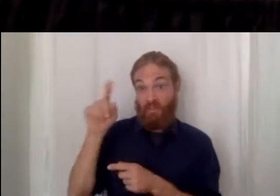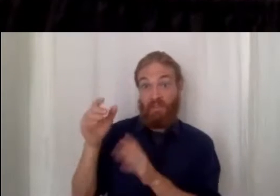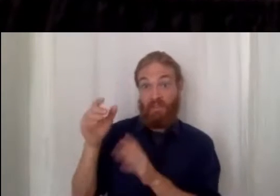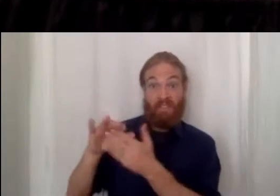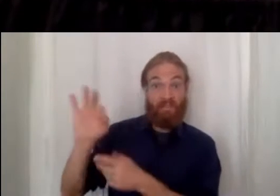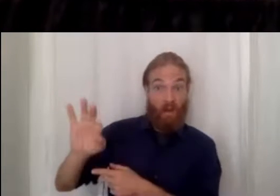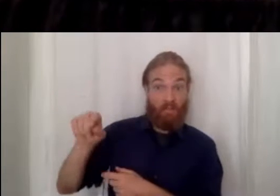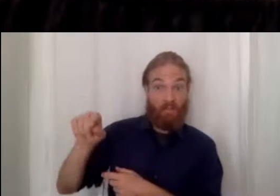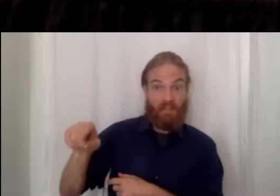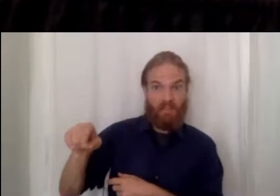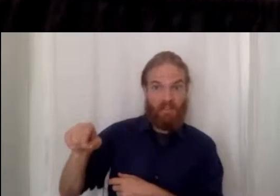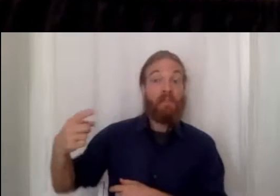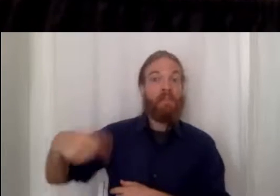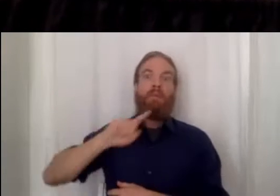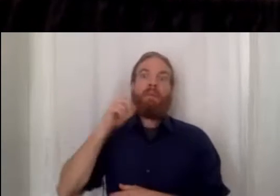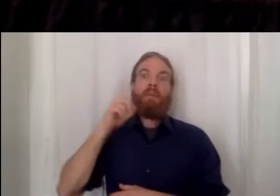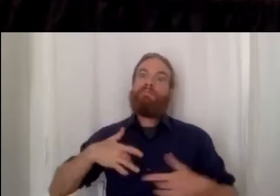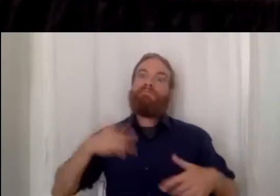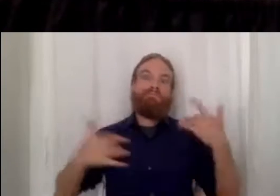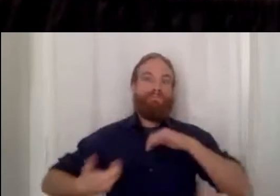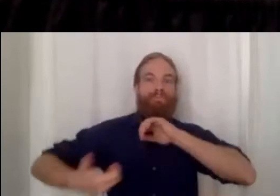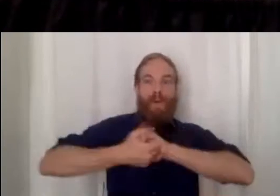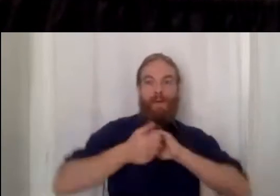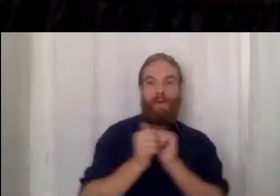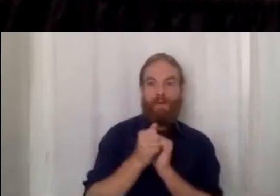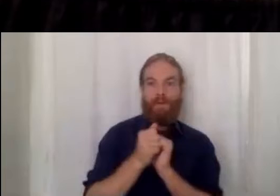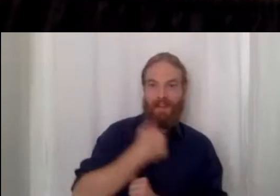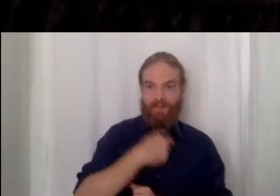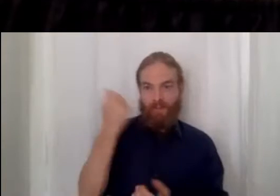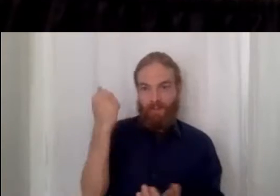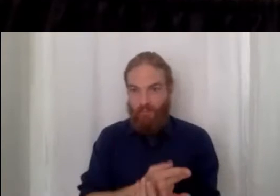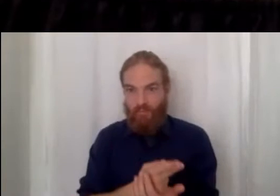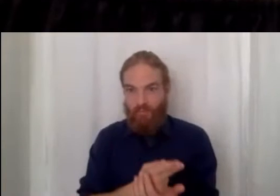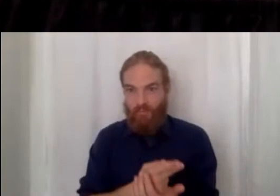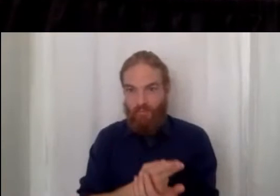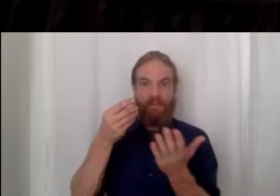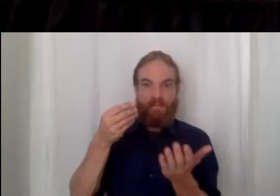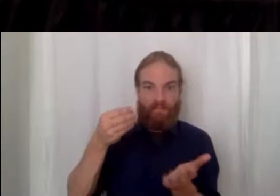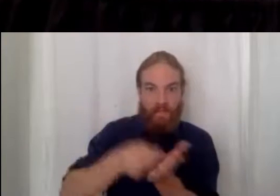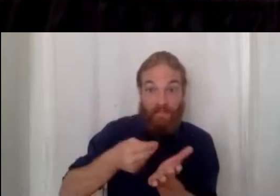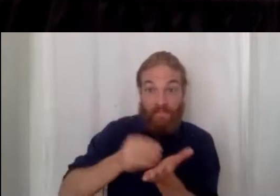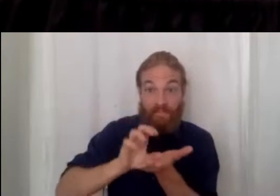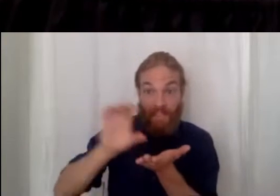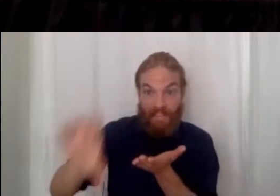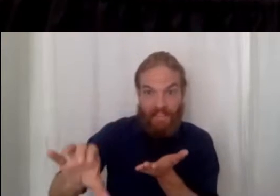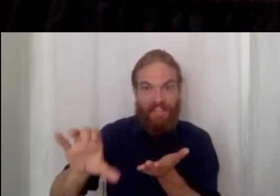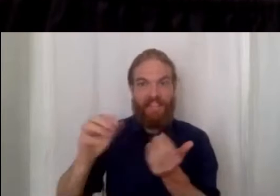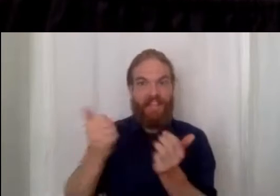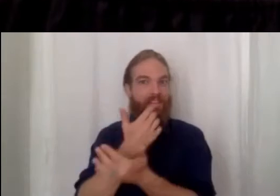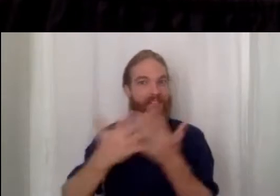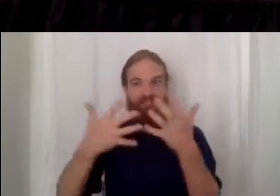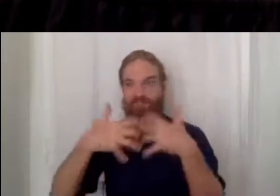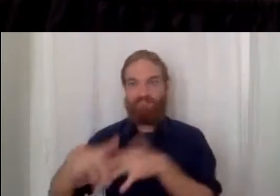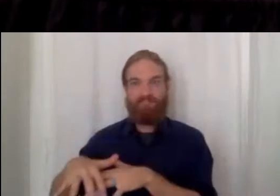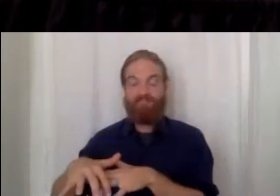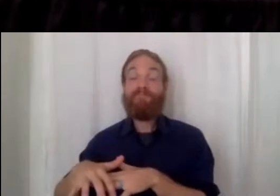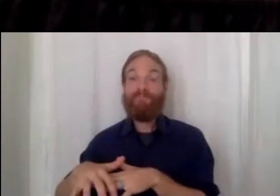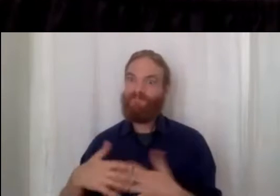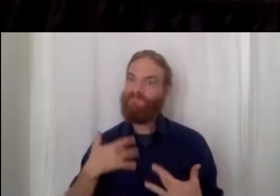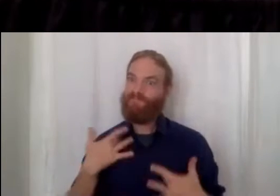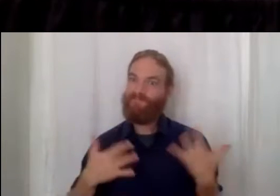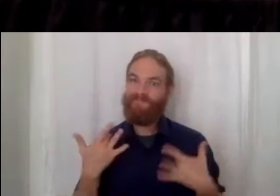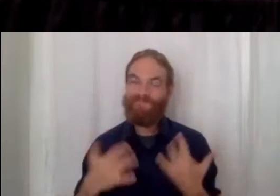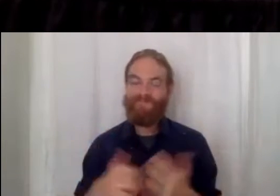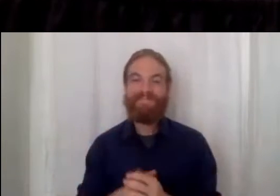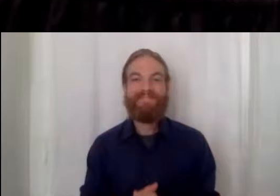they had approved some funding. So the City of Fountain have been I can't stress enough how